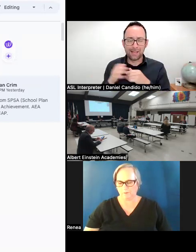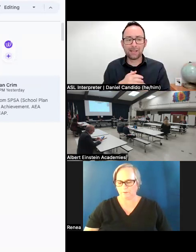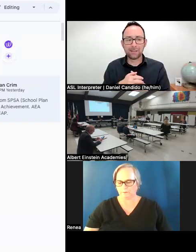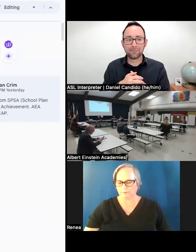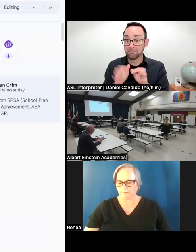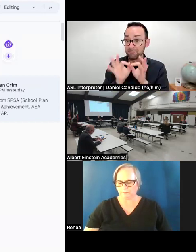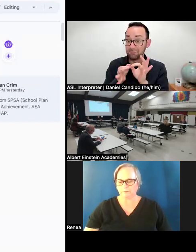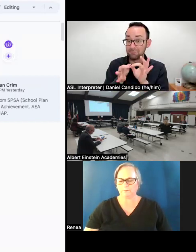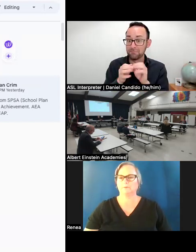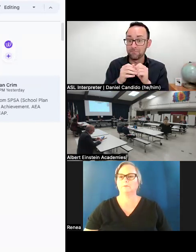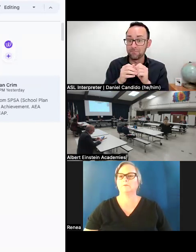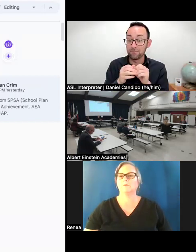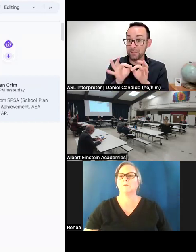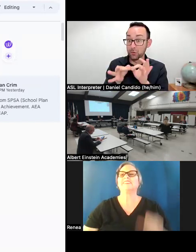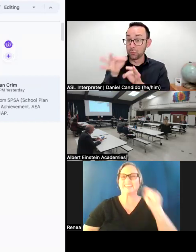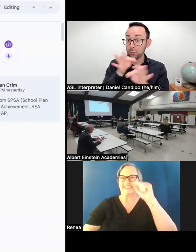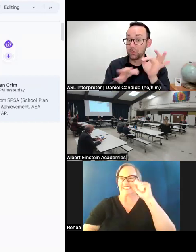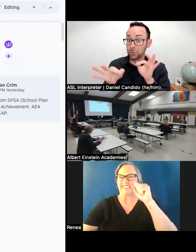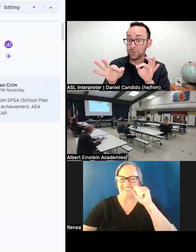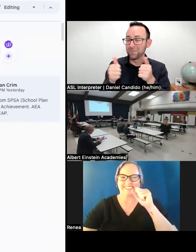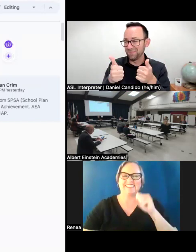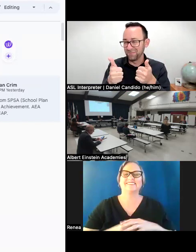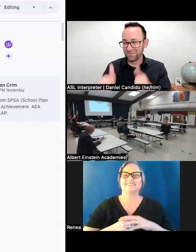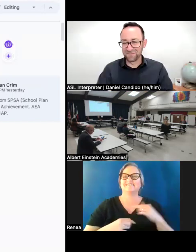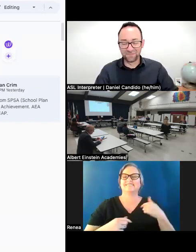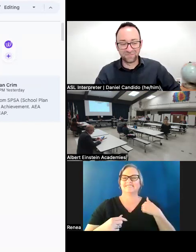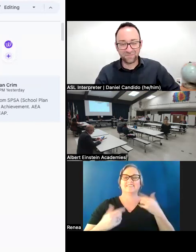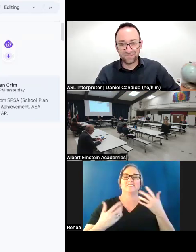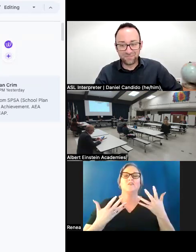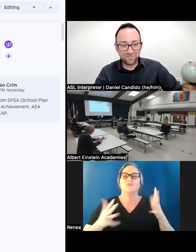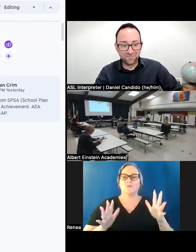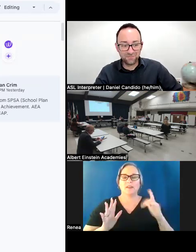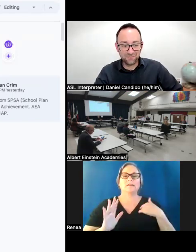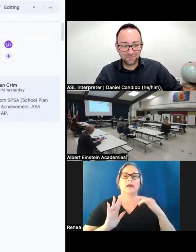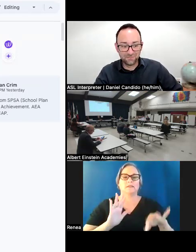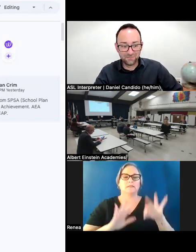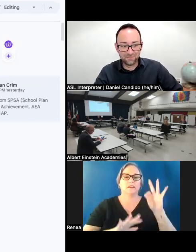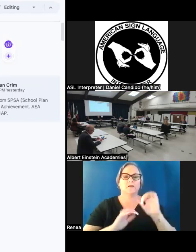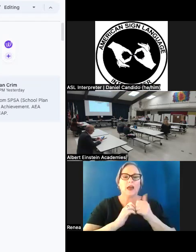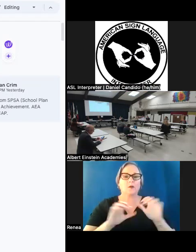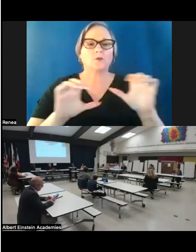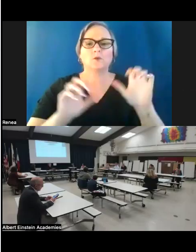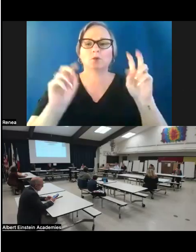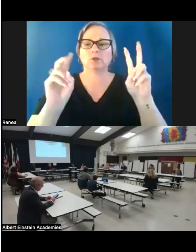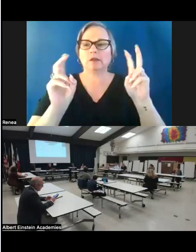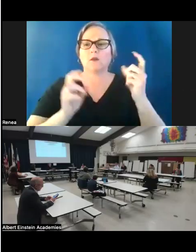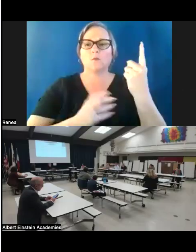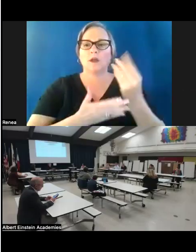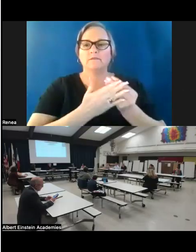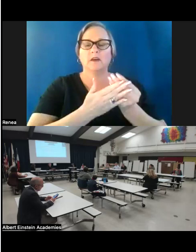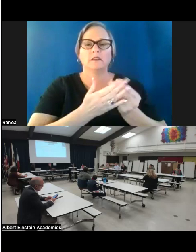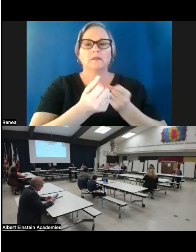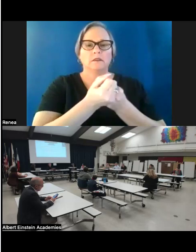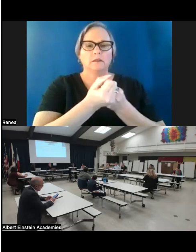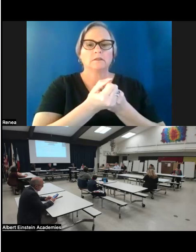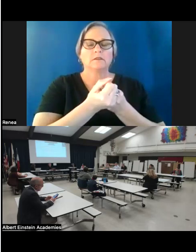so once I discovered this, how to do a Title I funded program evaluation, it kind of was